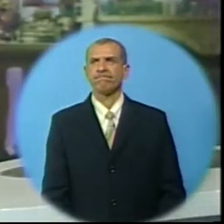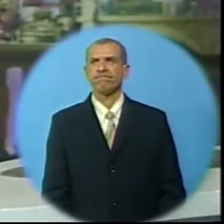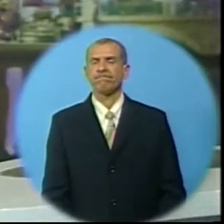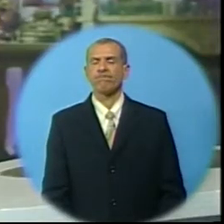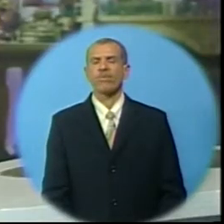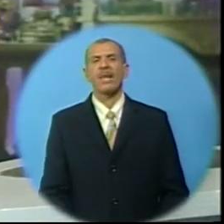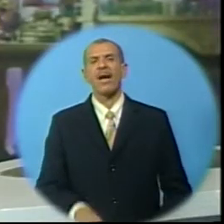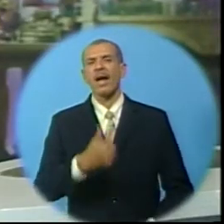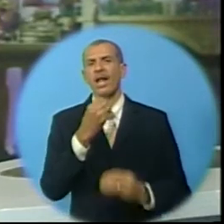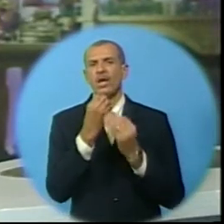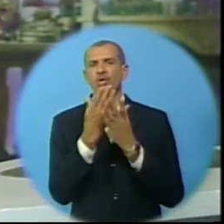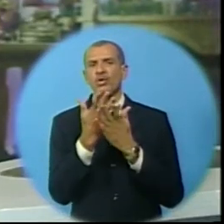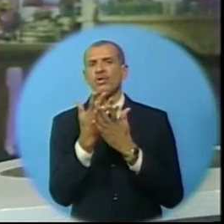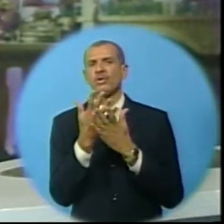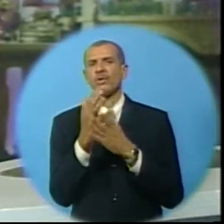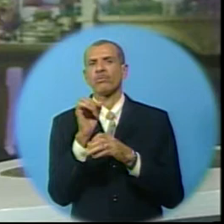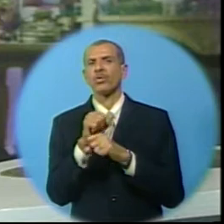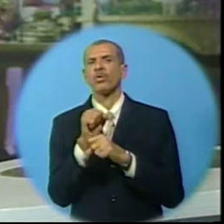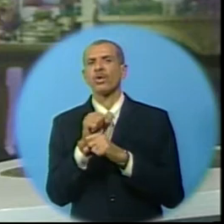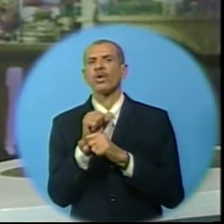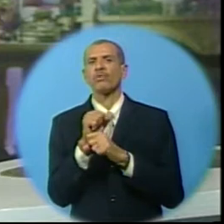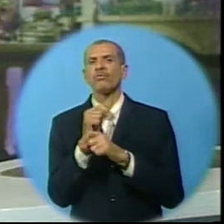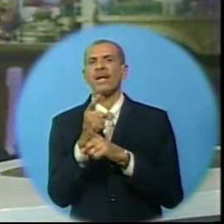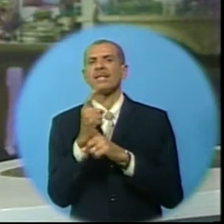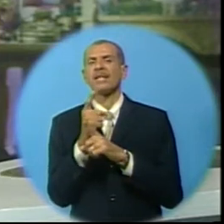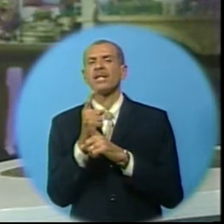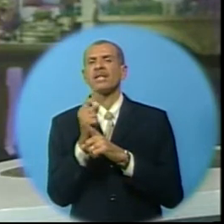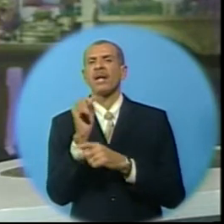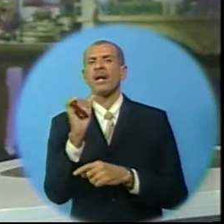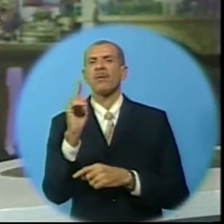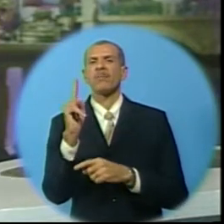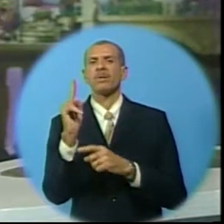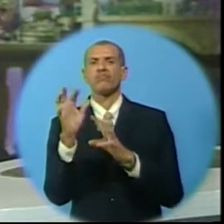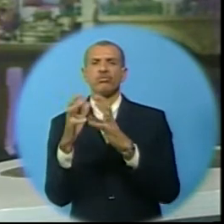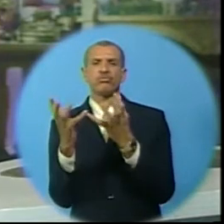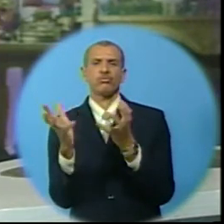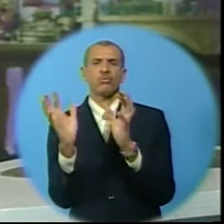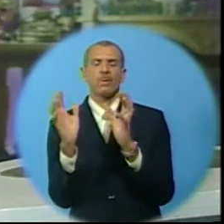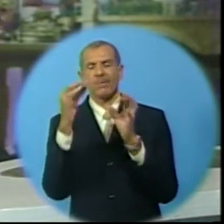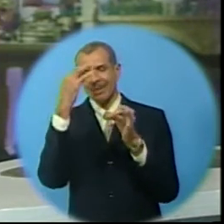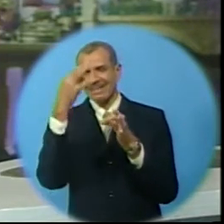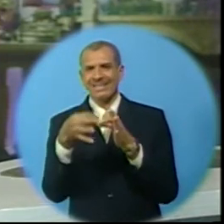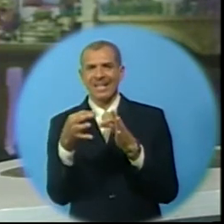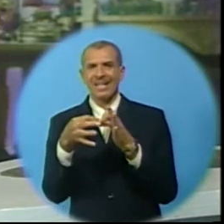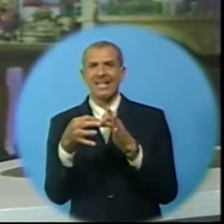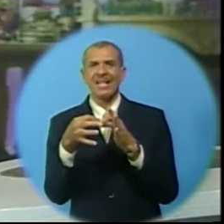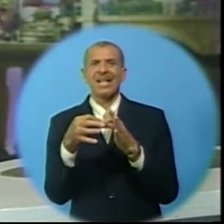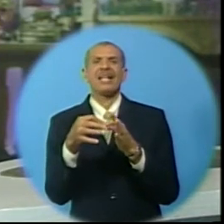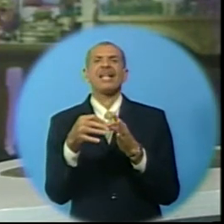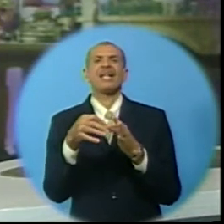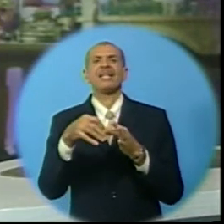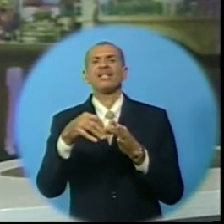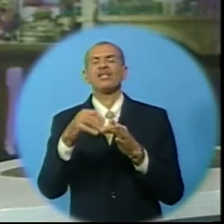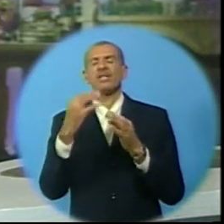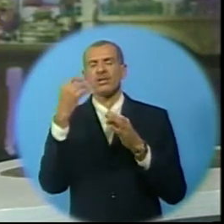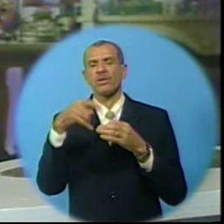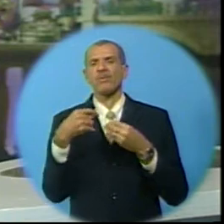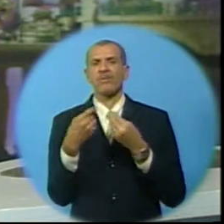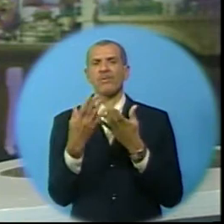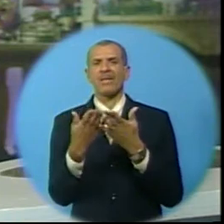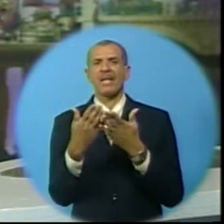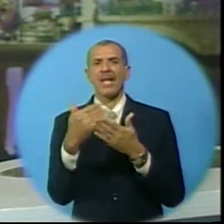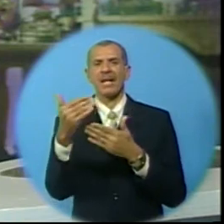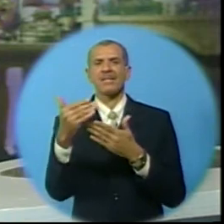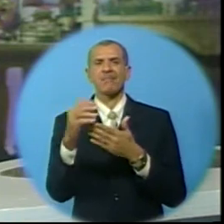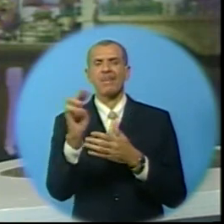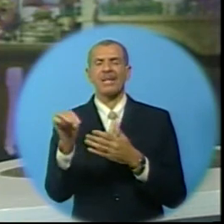In other news, the Employment Rights Tribunal will be delivering its first decision at 11 a.m. next Monday, July 13th, at